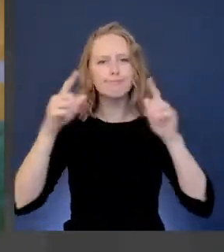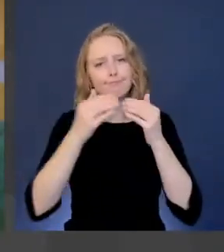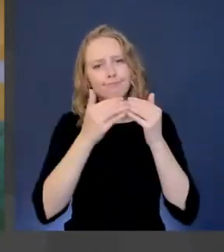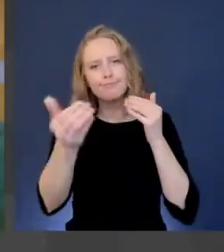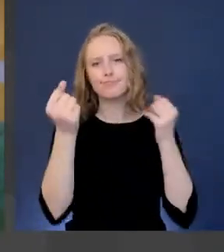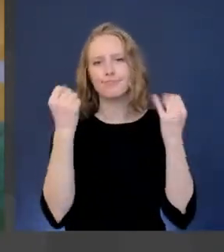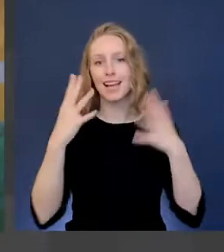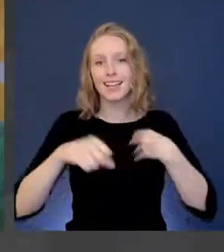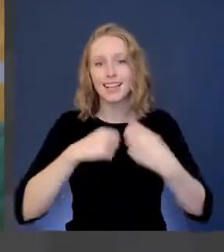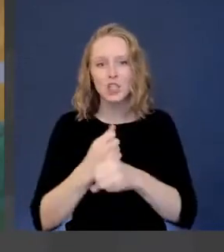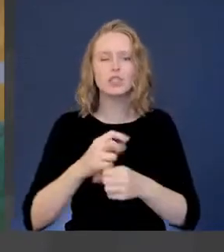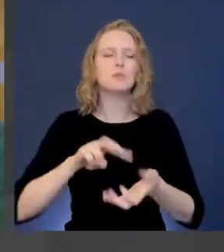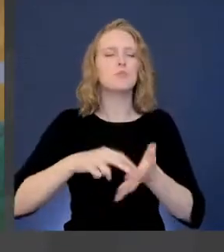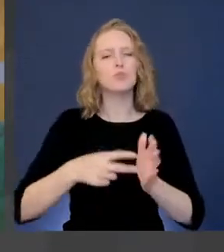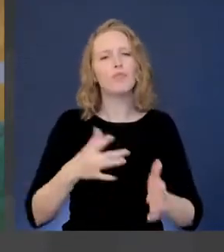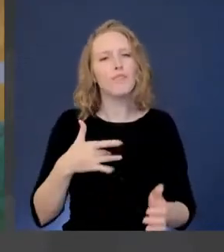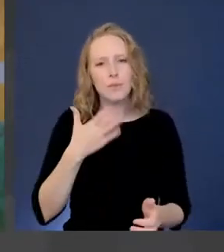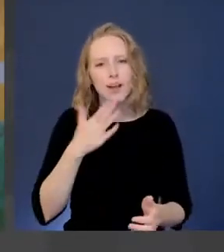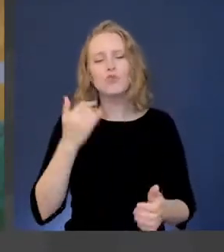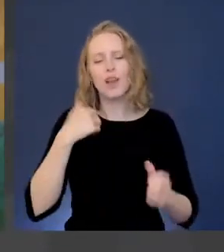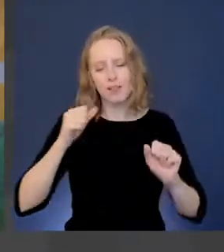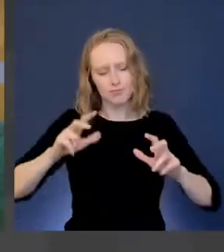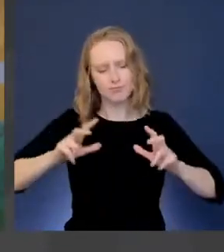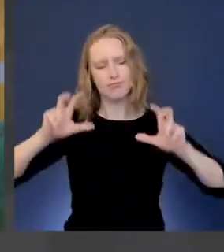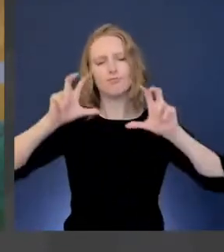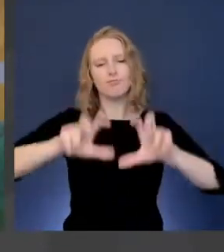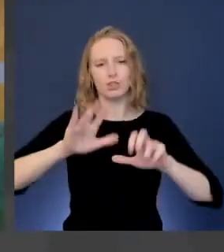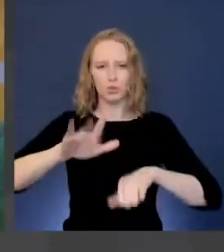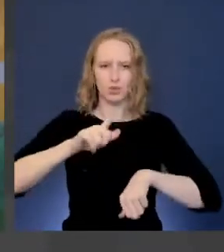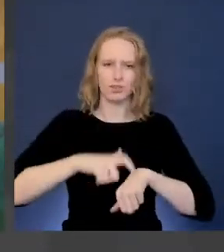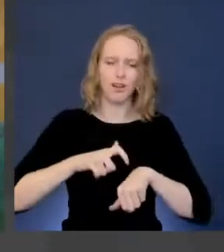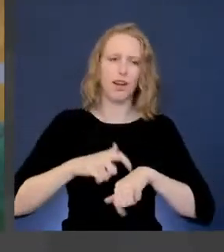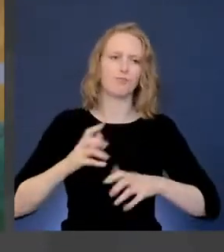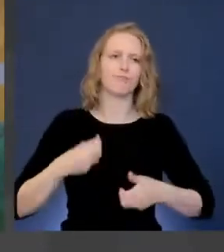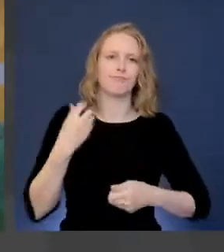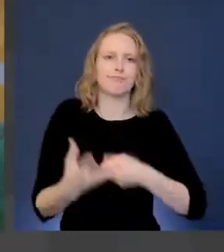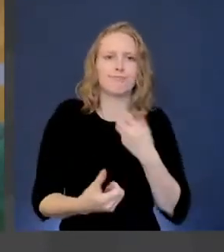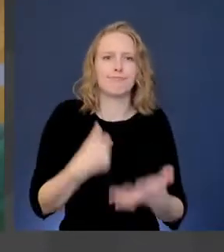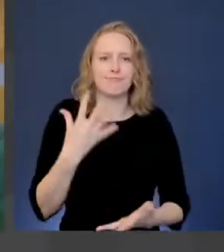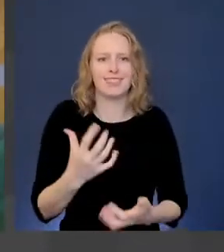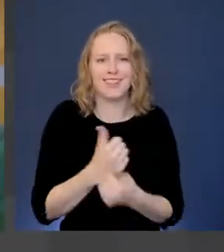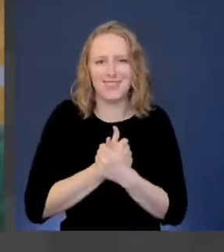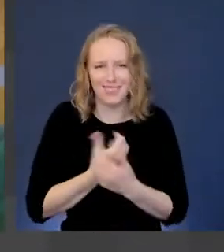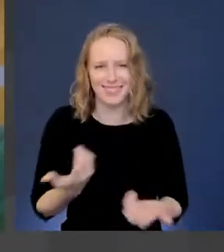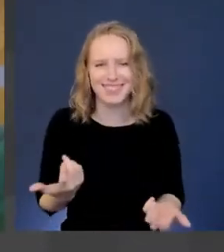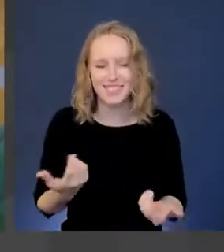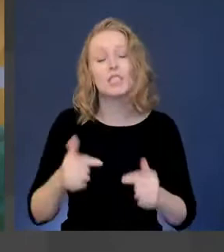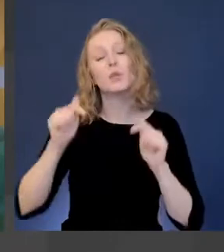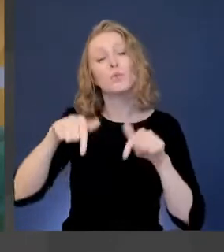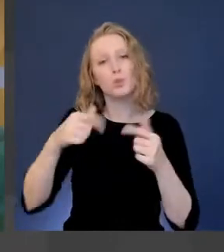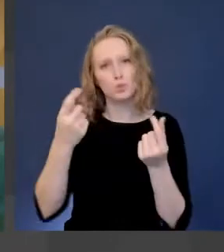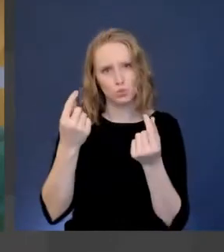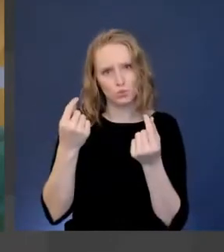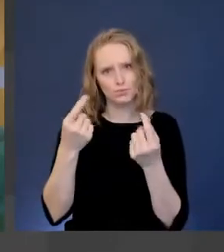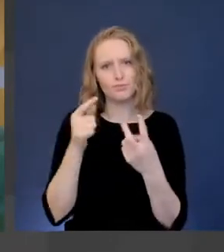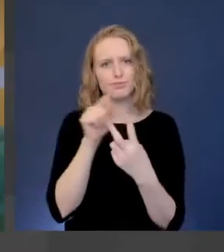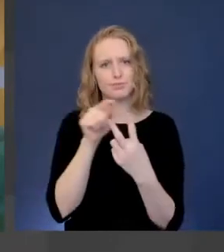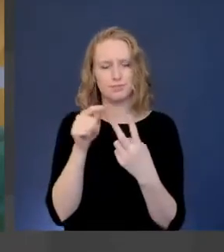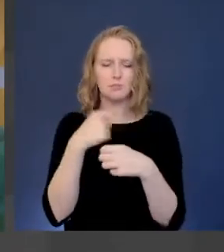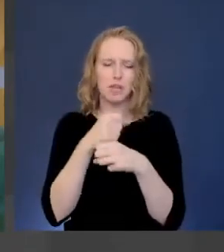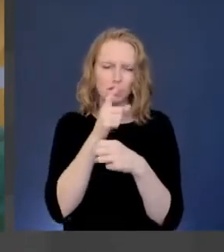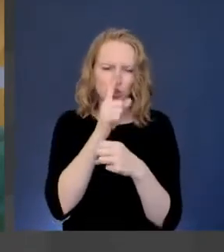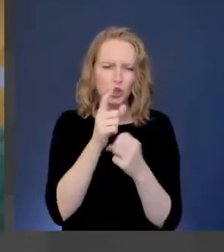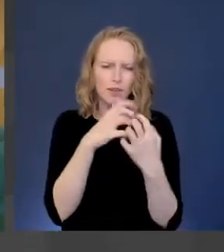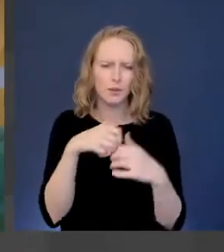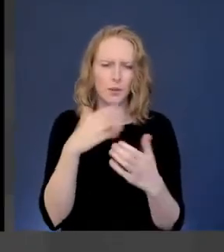this love and time on your Minecraft world. So in Caves and Cliffs Part 2, we have actually done two things mainly to make sure that everything works well. And the first